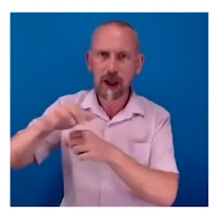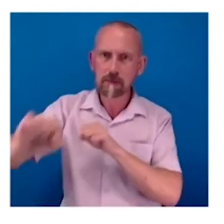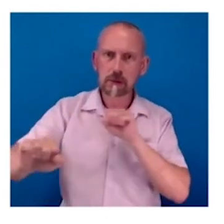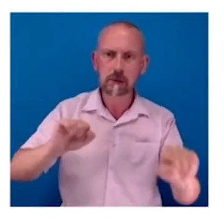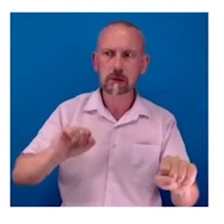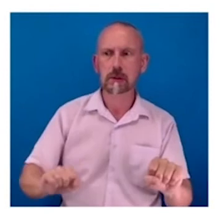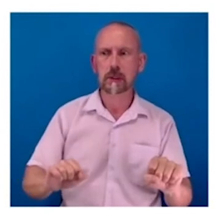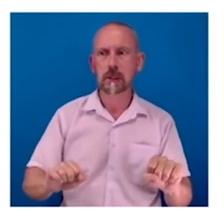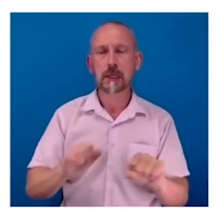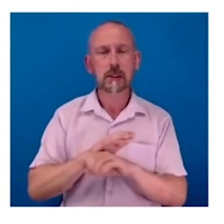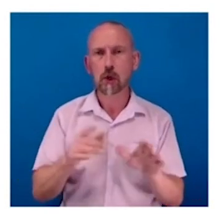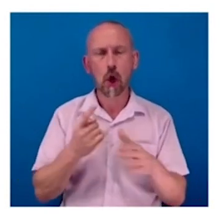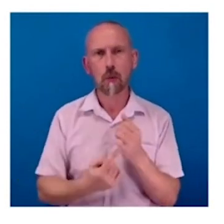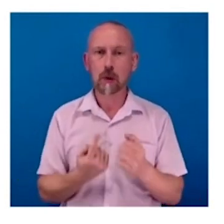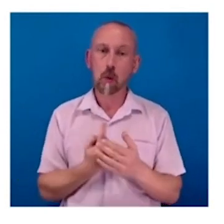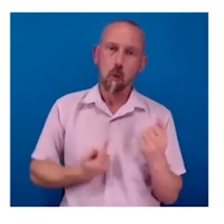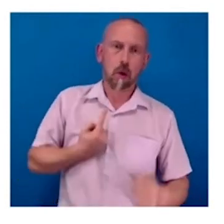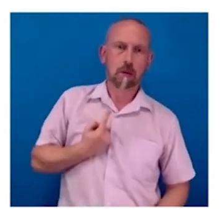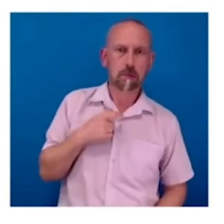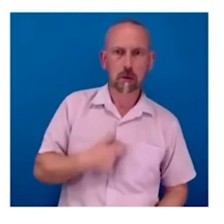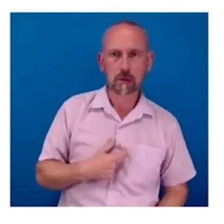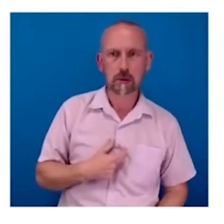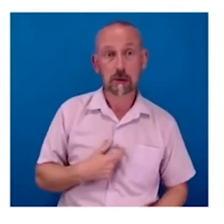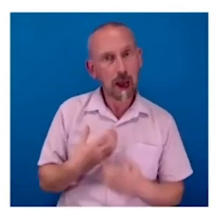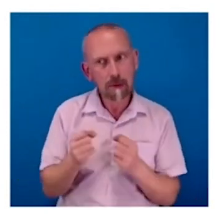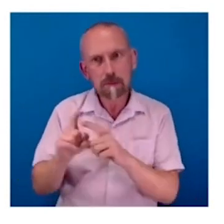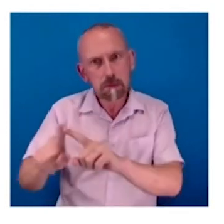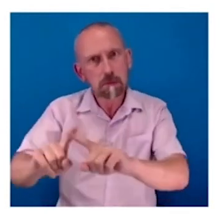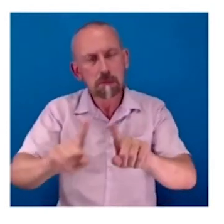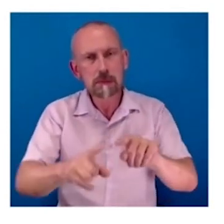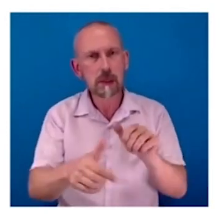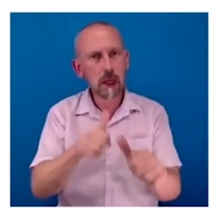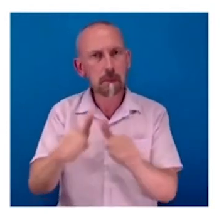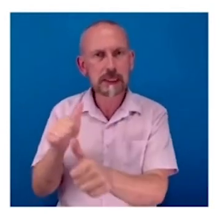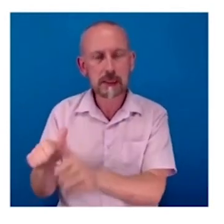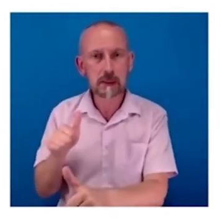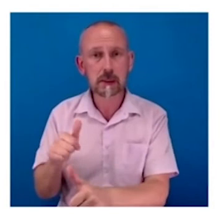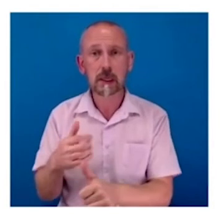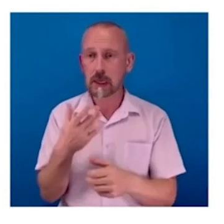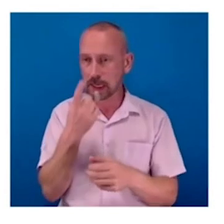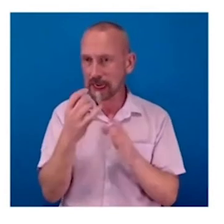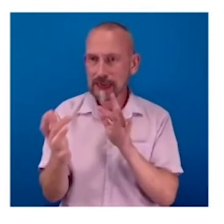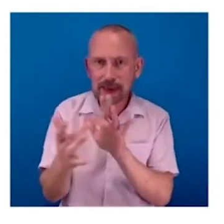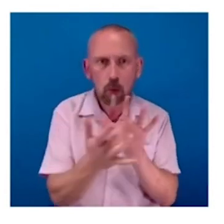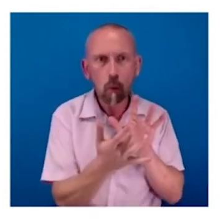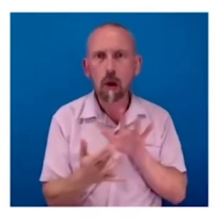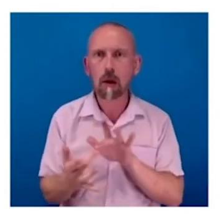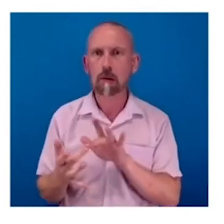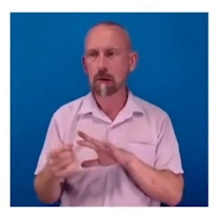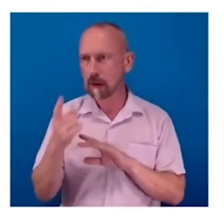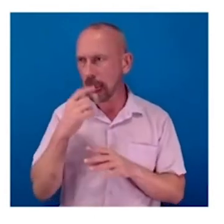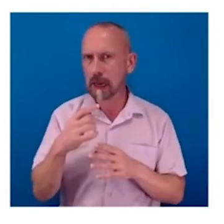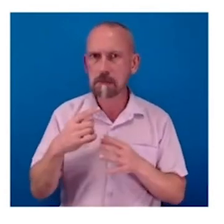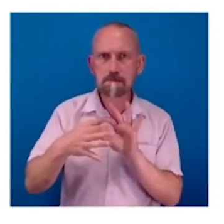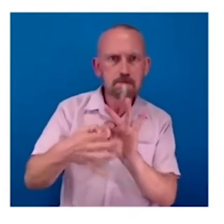are championing accessibility in their world. You've got different companies. It's a chance to network. It's a chance for them to make some connections and create